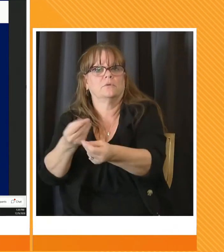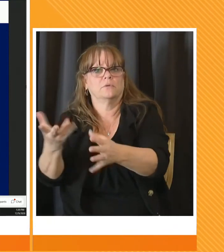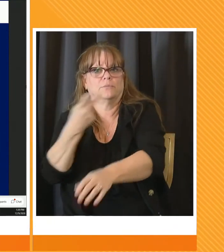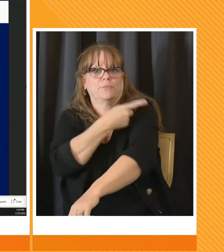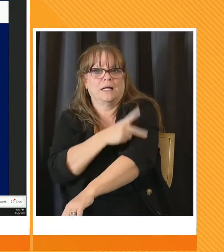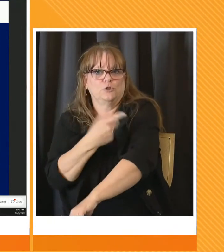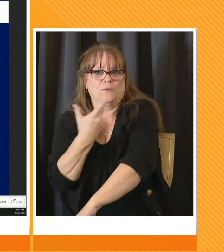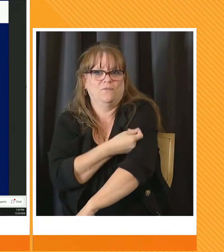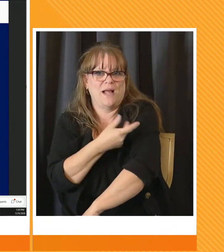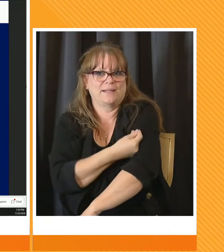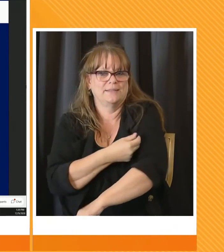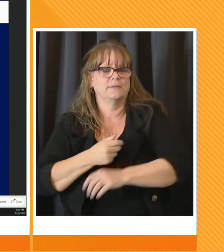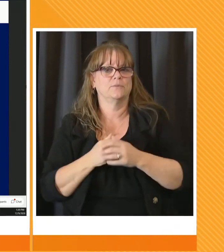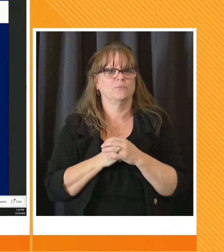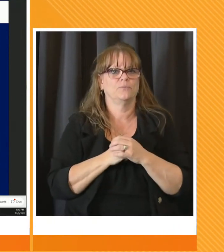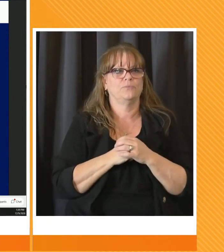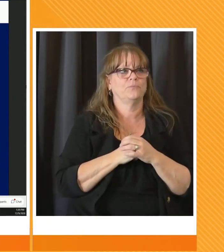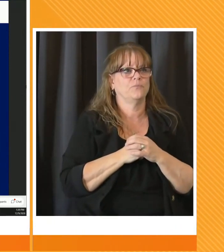Now, these